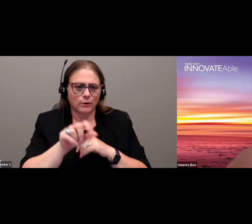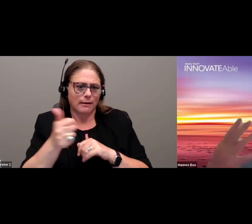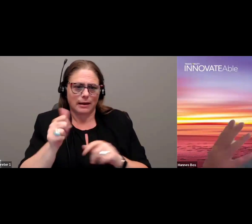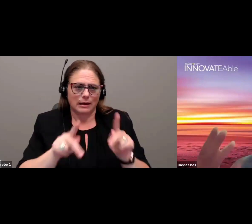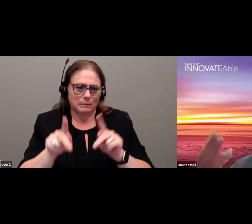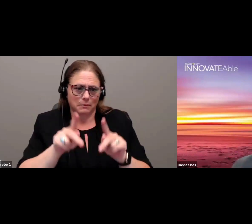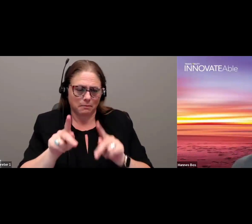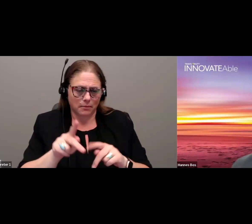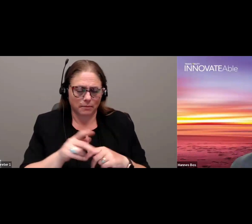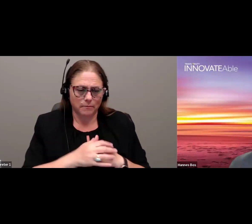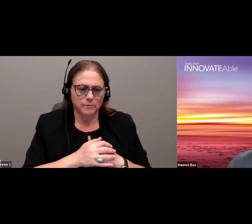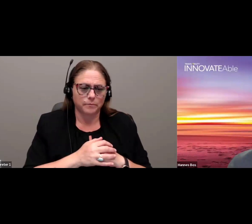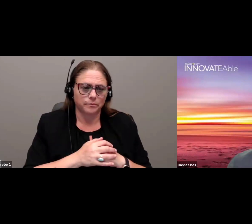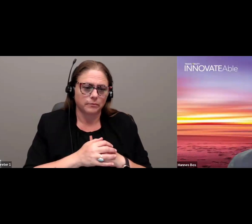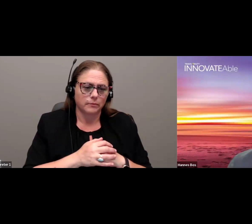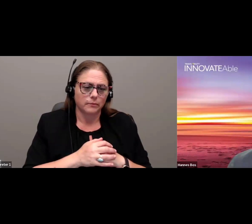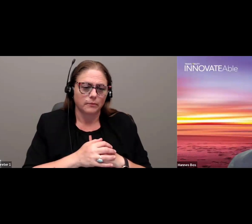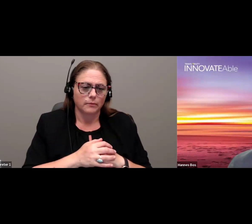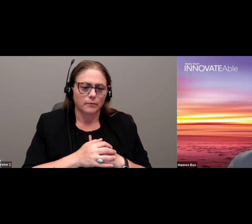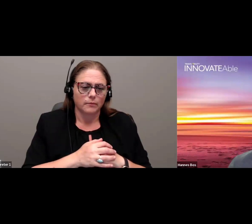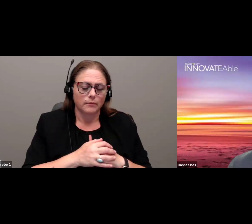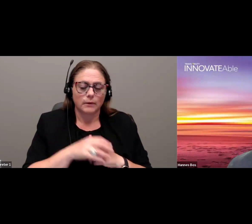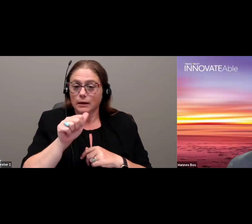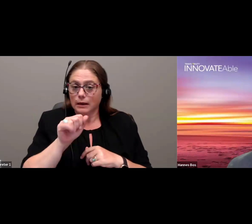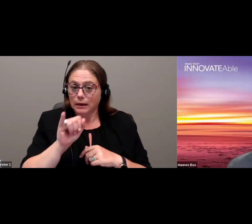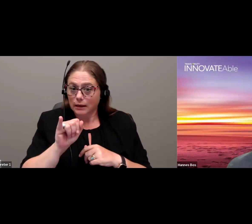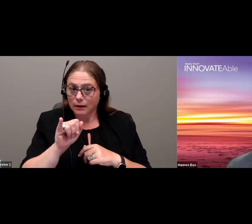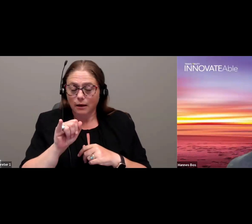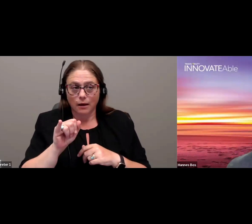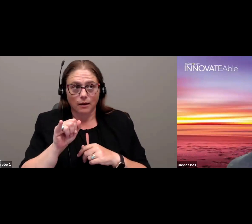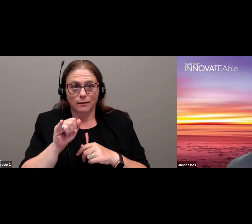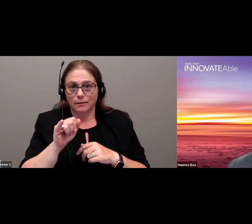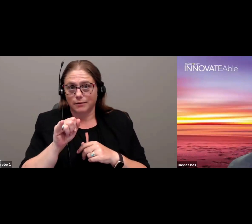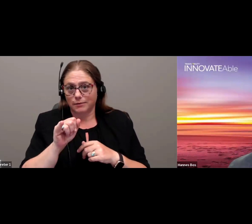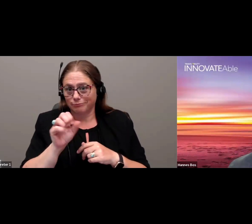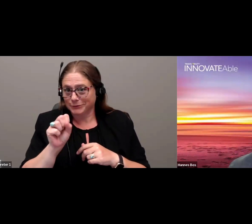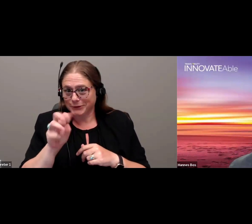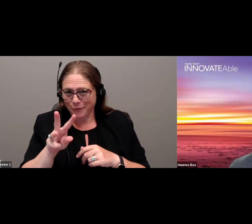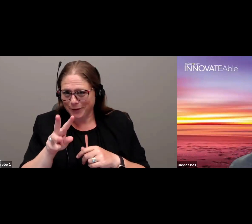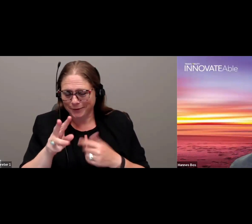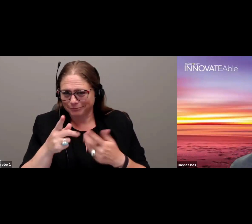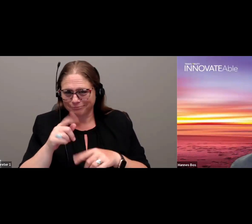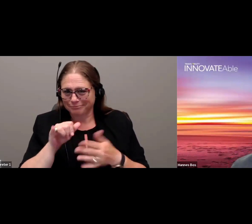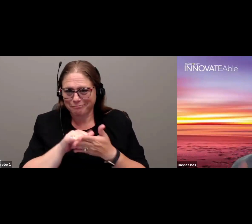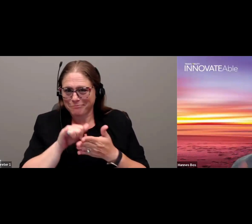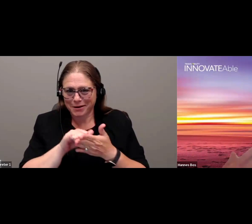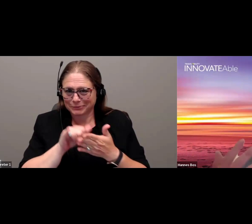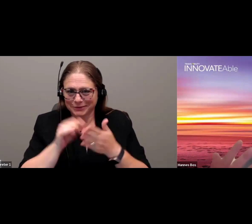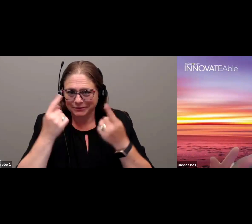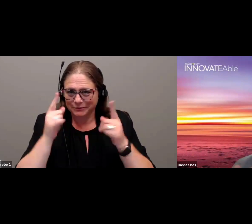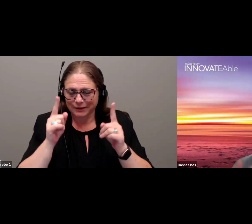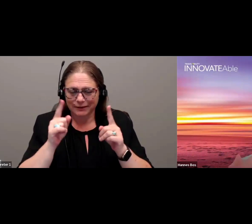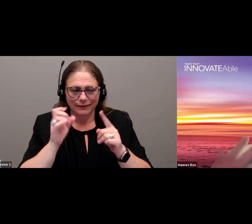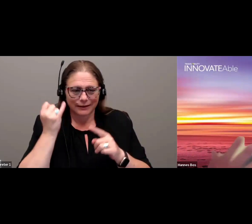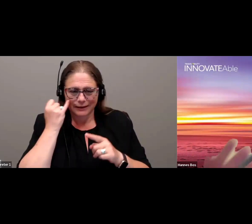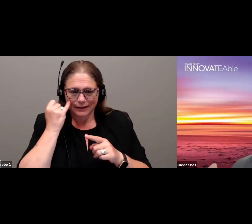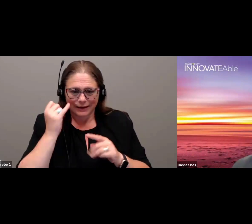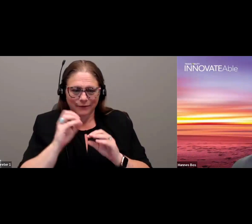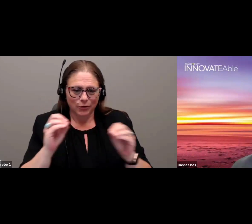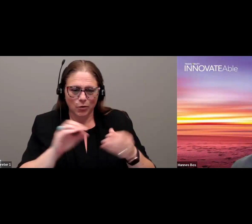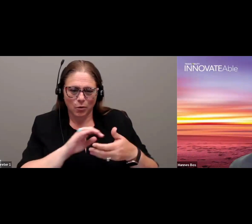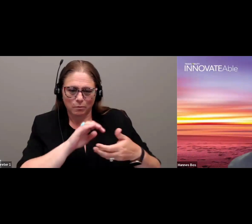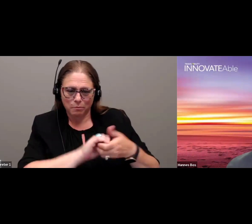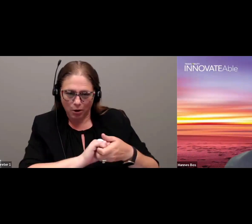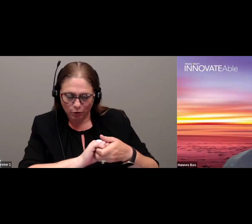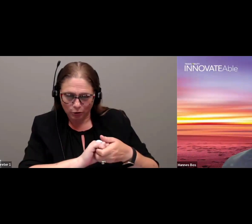This AI tech platform would not be very successful without a partnership, and so I'm pleased to announce that we have found